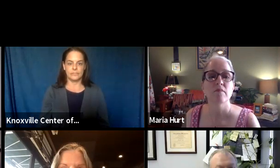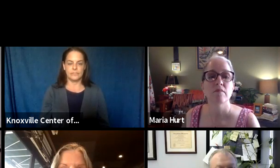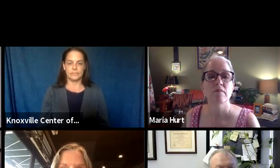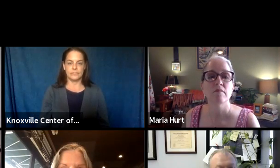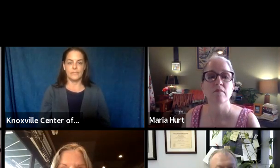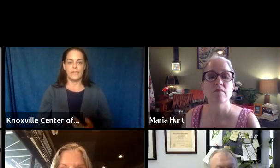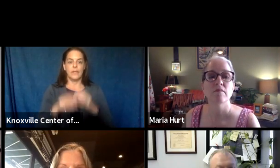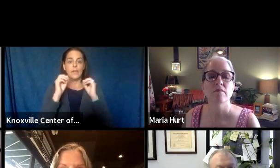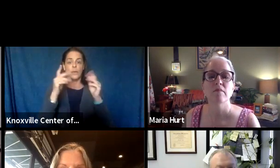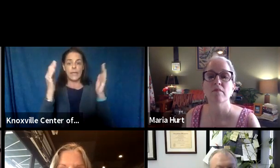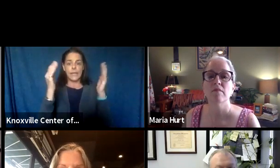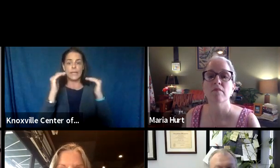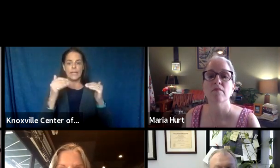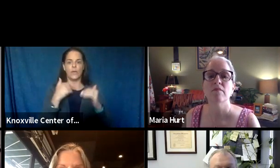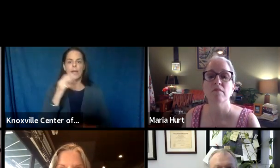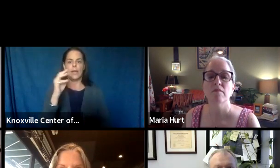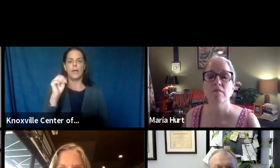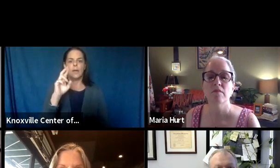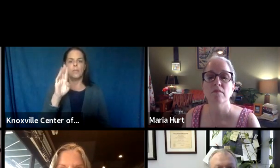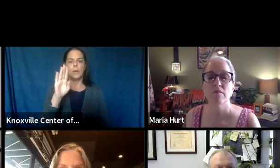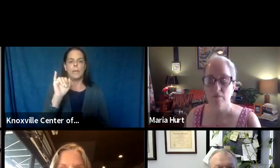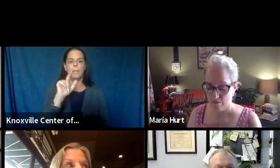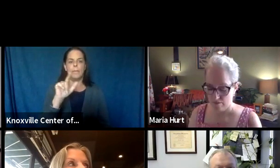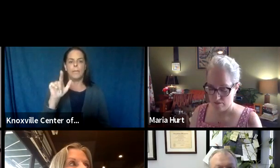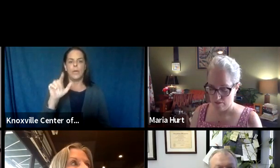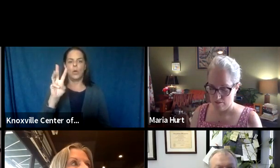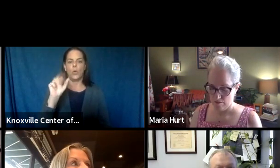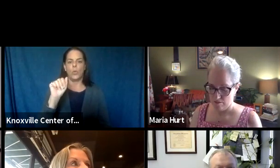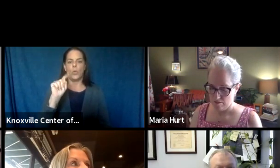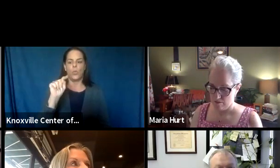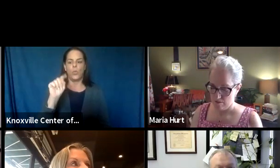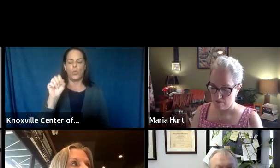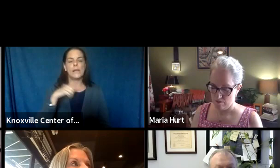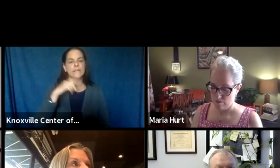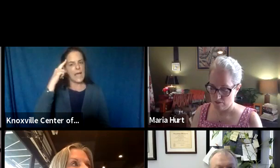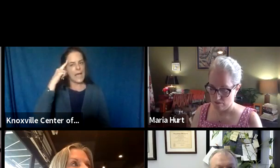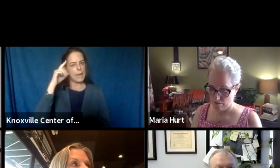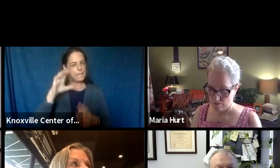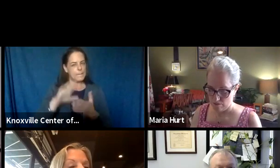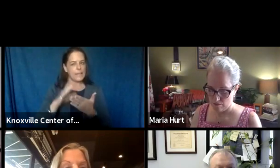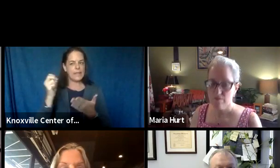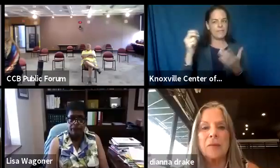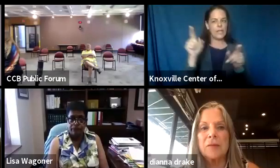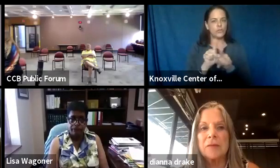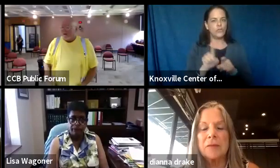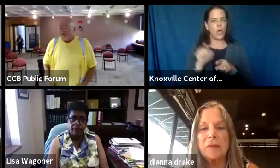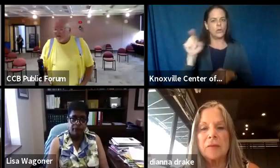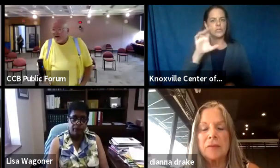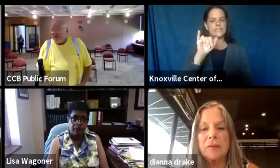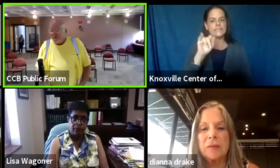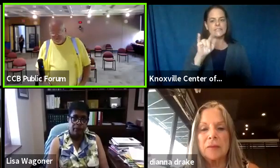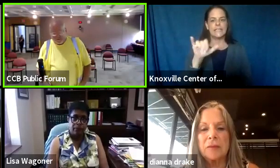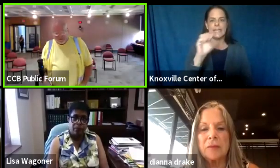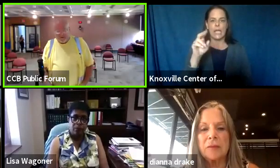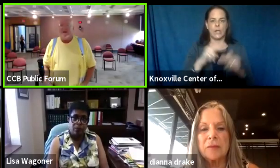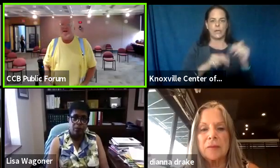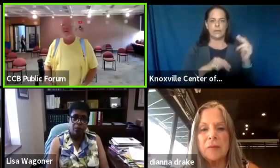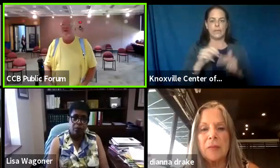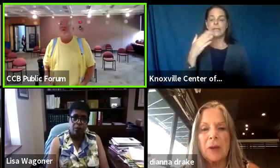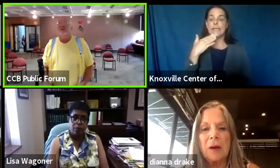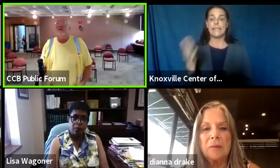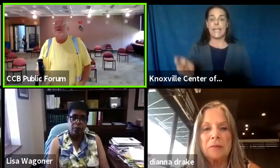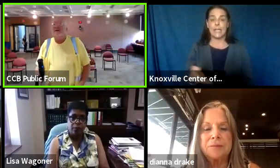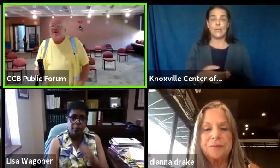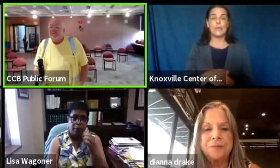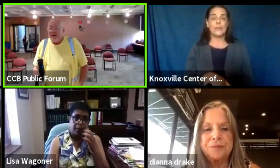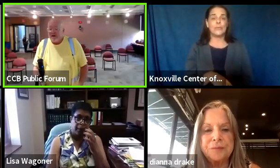All right, up next we have Mr. Bill Watts. I think he's also joining us from the City County building. Thank you. Very good.